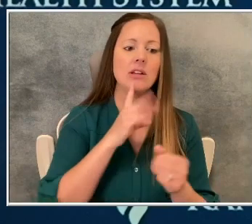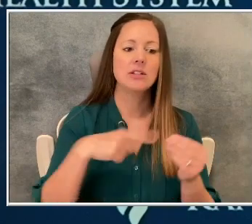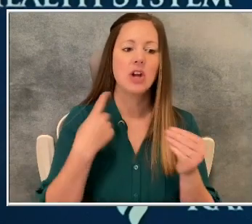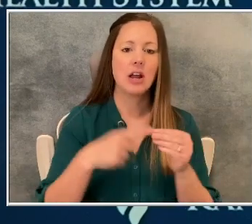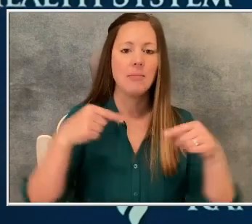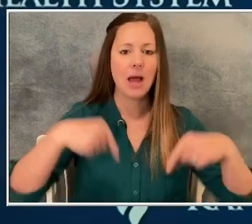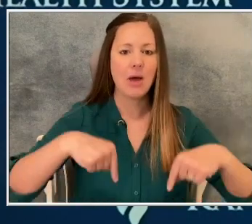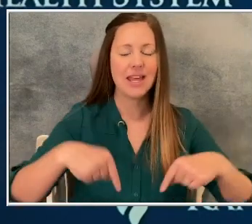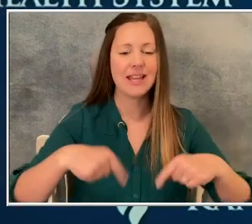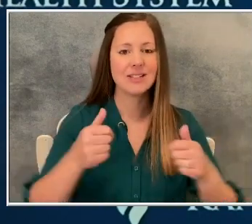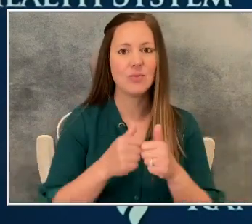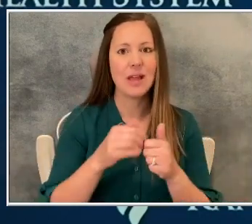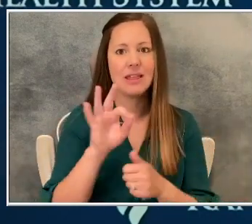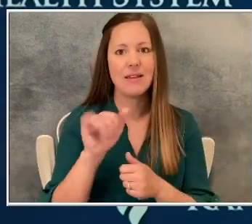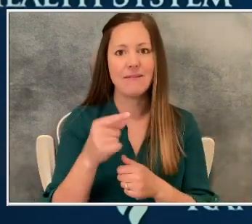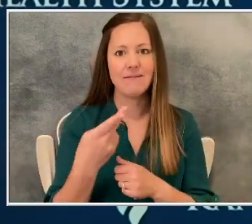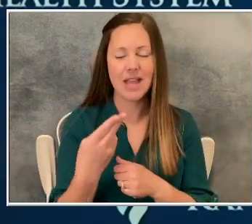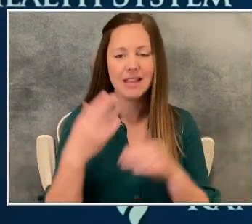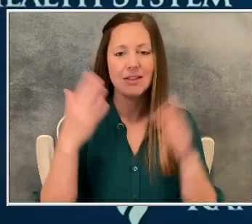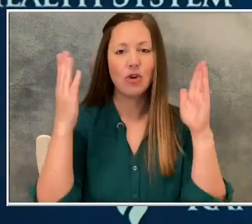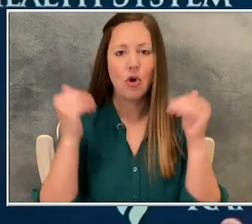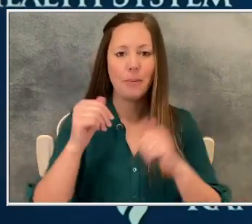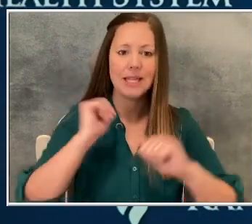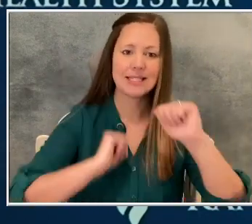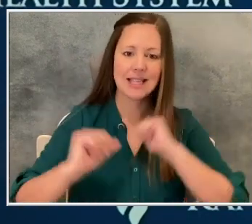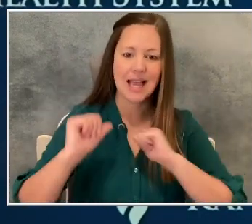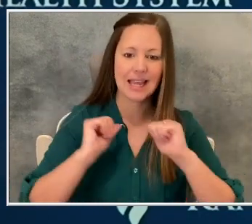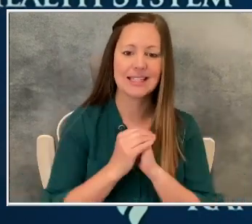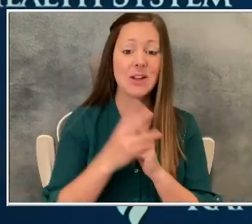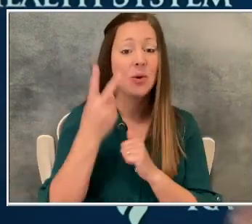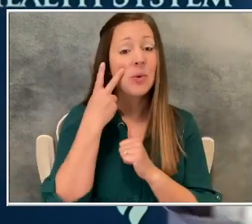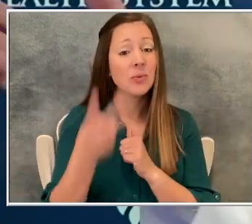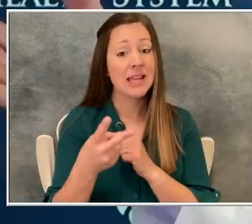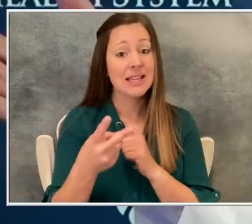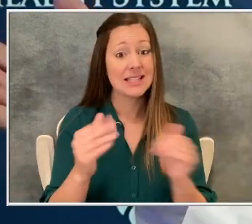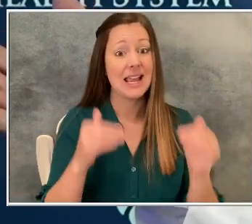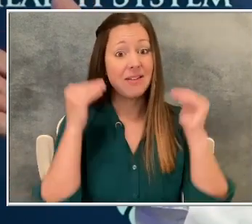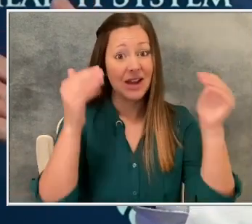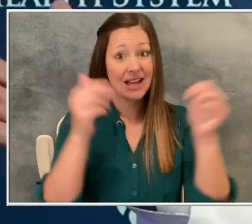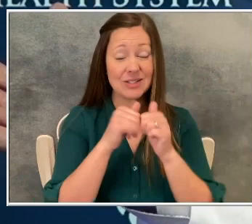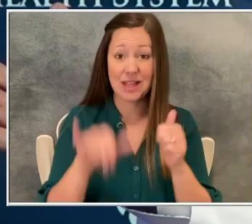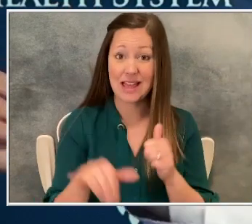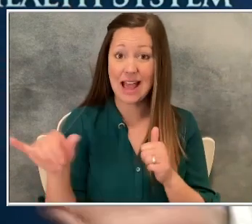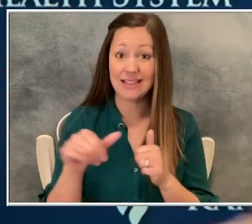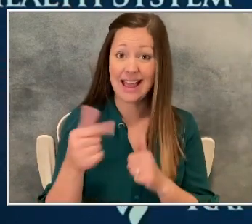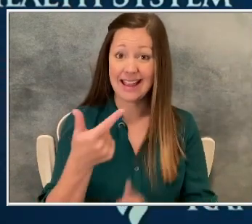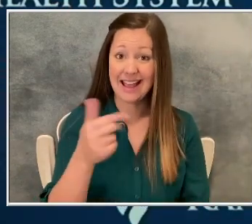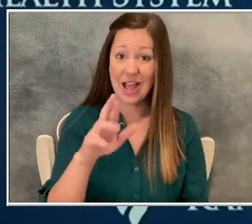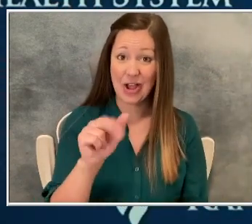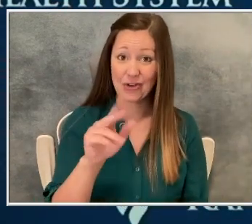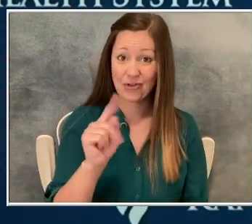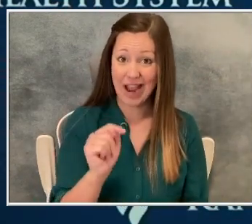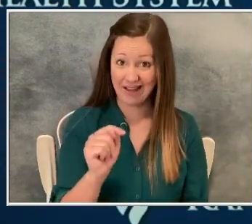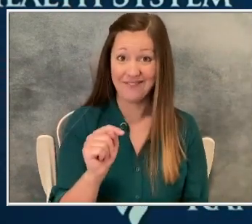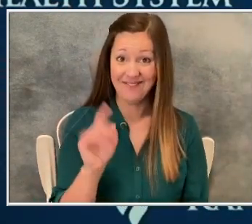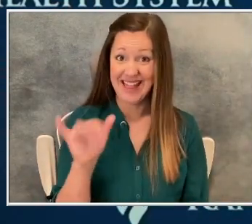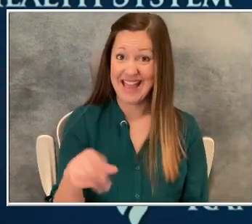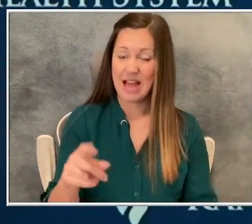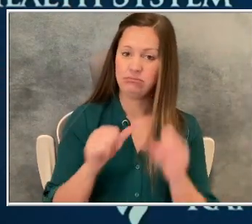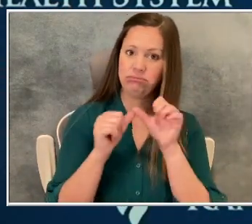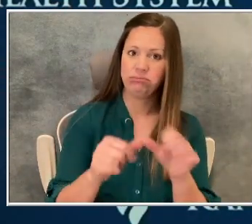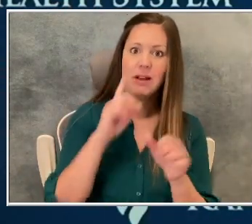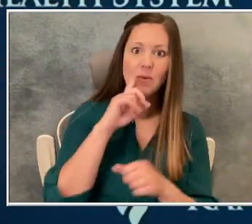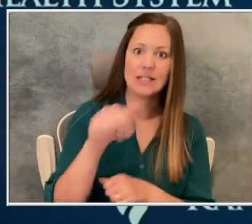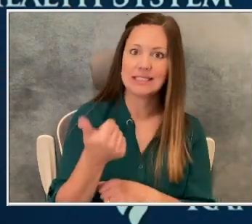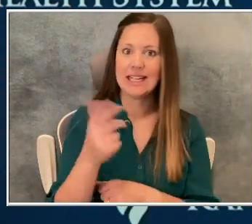science. And when we see advancements like a Gore-Tex graft walking around for 10 or 20 years inside your body, allowing you to have blood flow so you